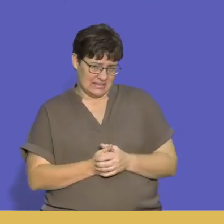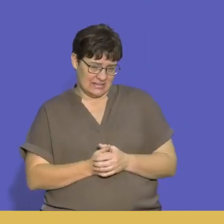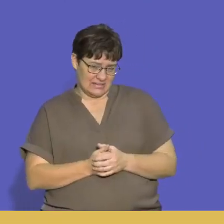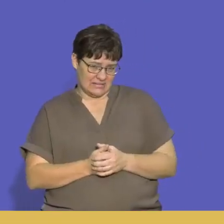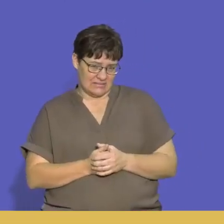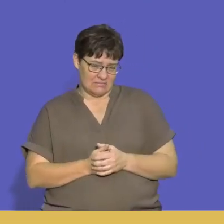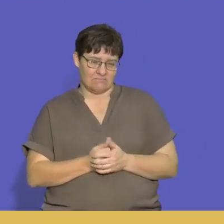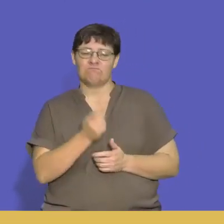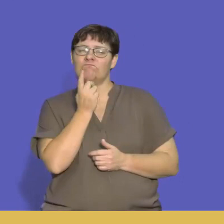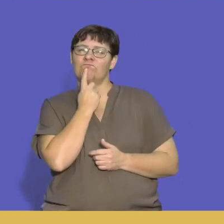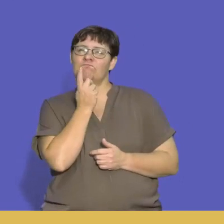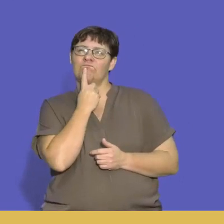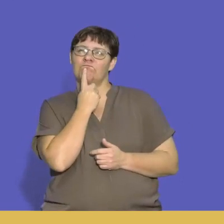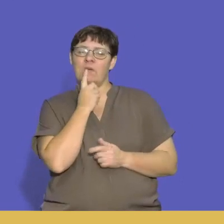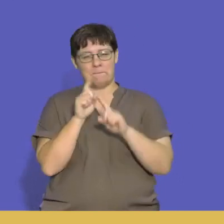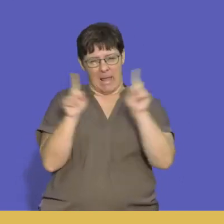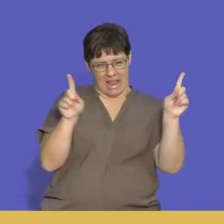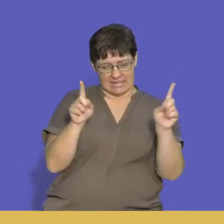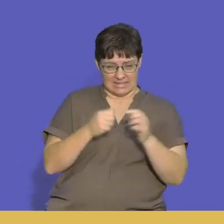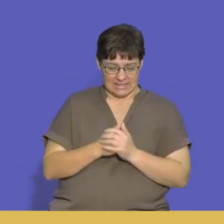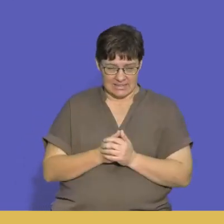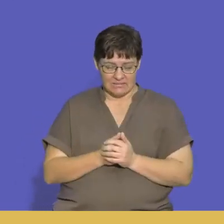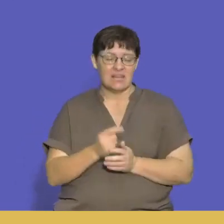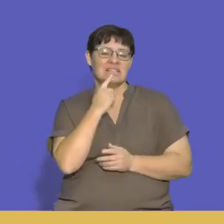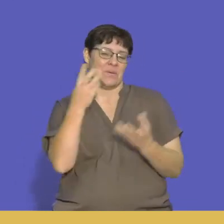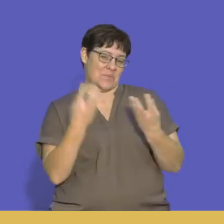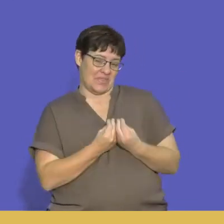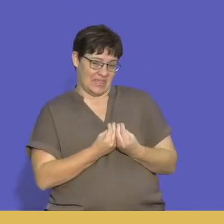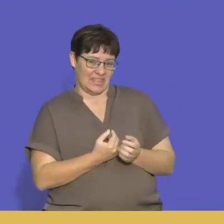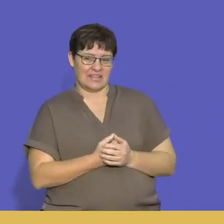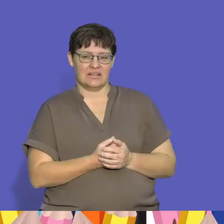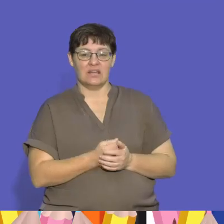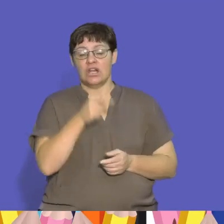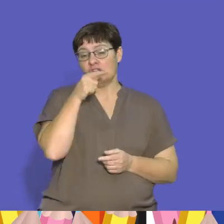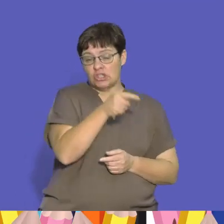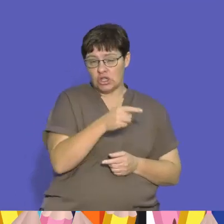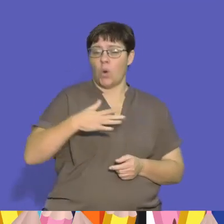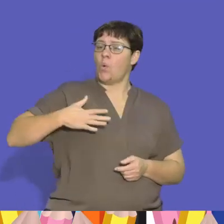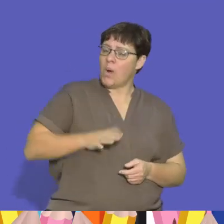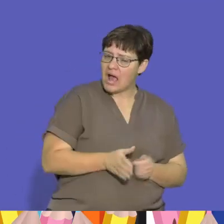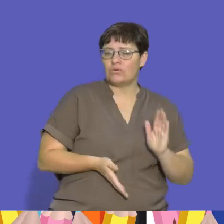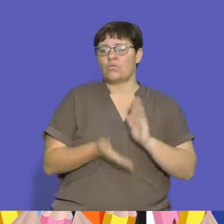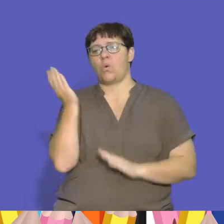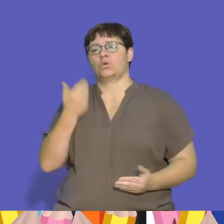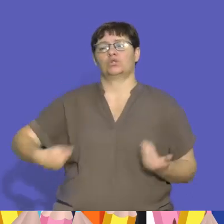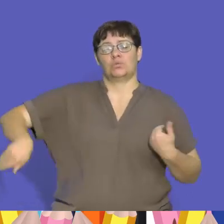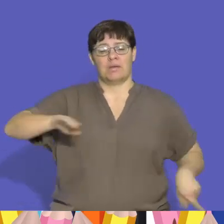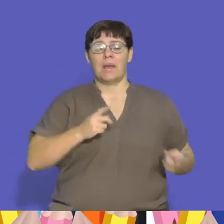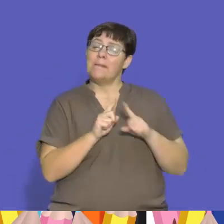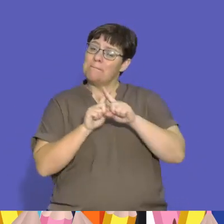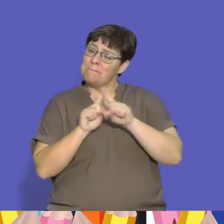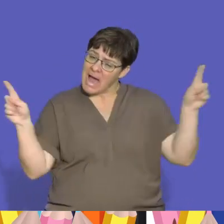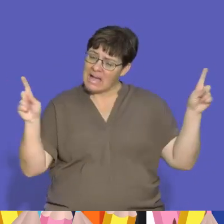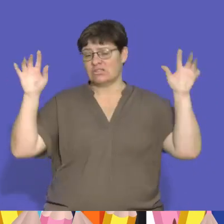2 sentences? Let's use the word but. Say it with me. She wanted to go